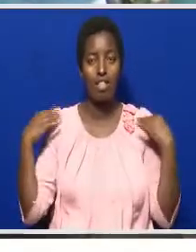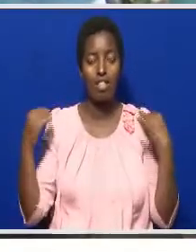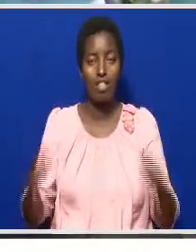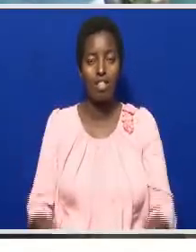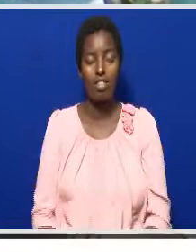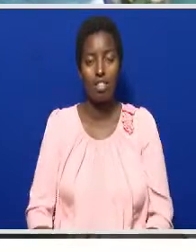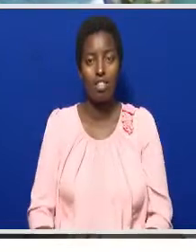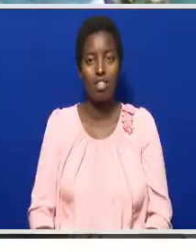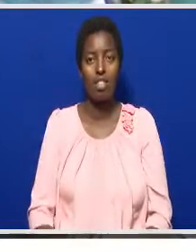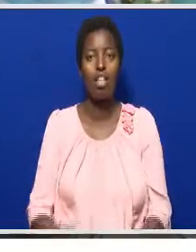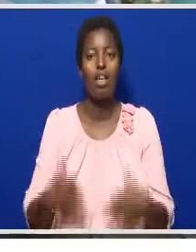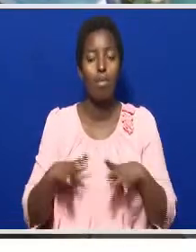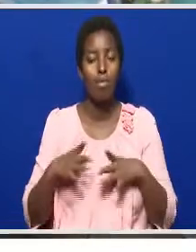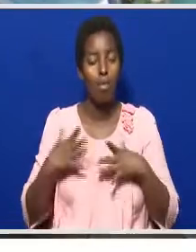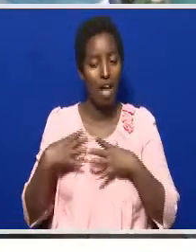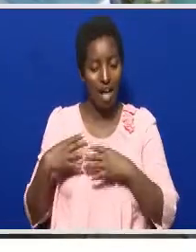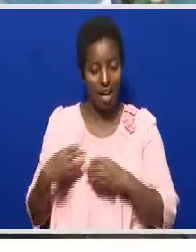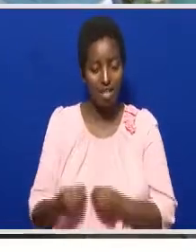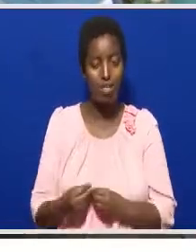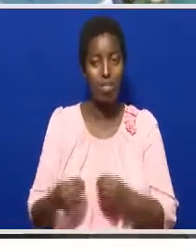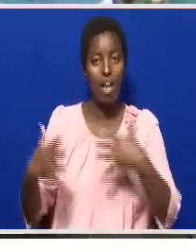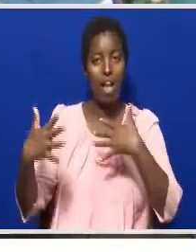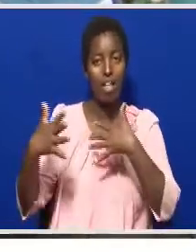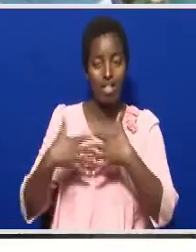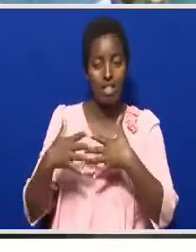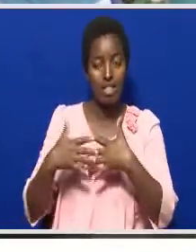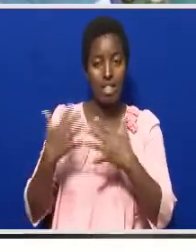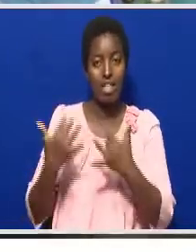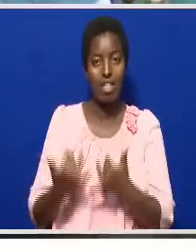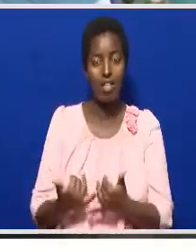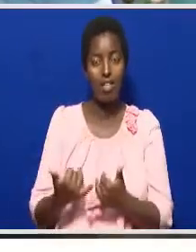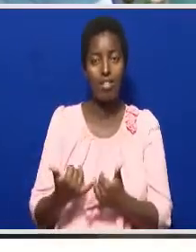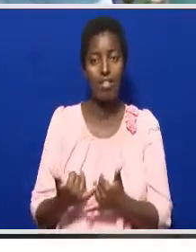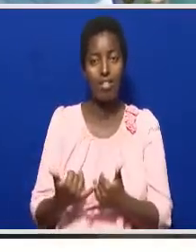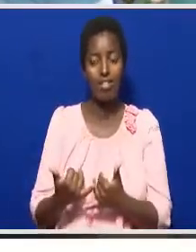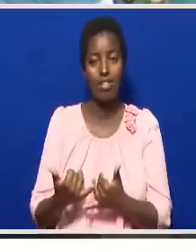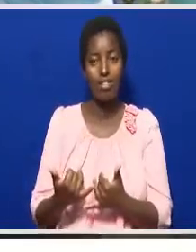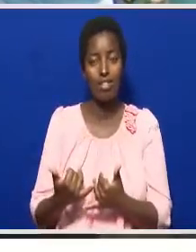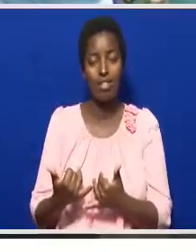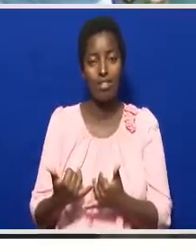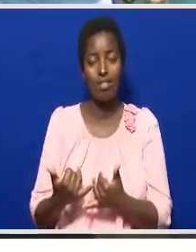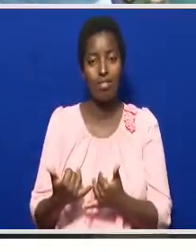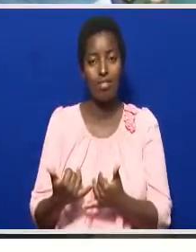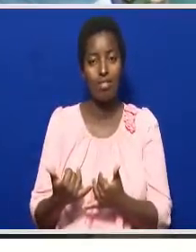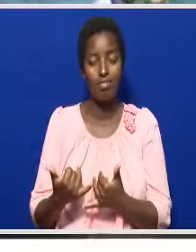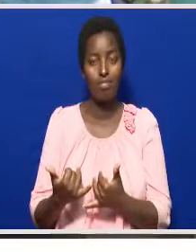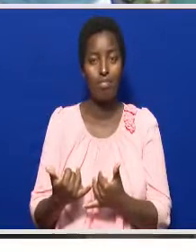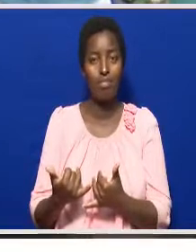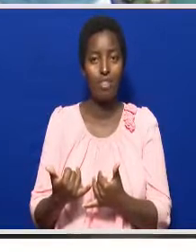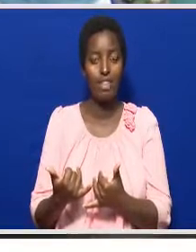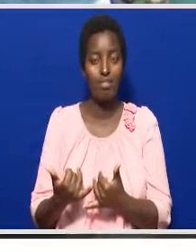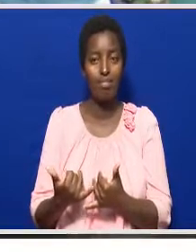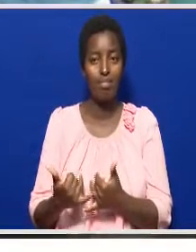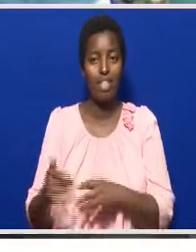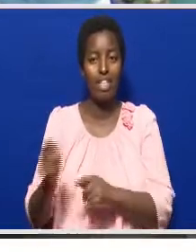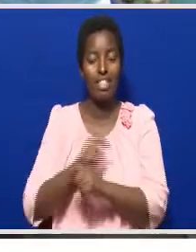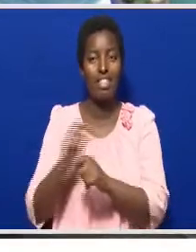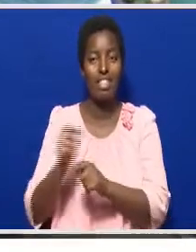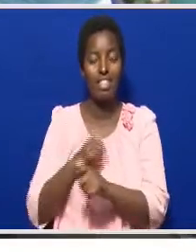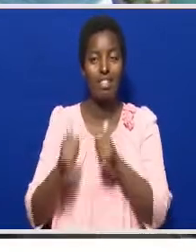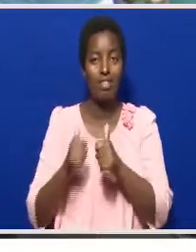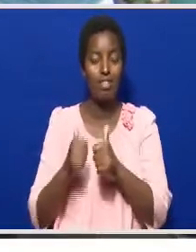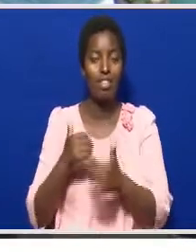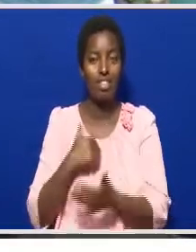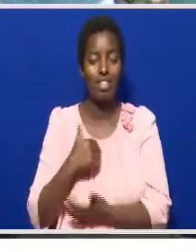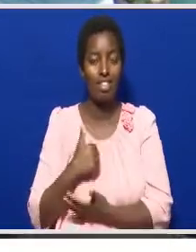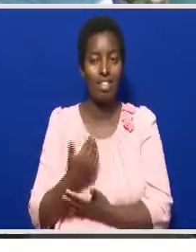Sasa yule ambaye alikubali na akafungwa wakati anapokata rufaa katika mafundisho yanayoongozwa na watu